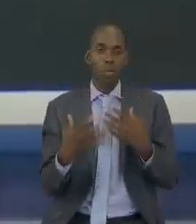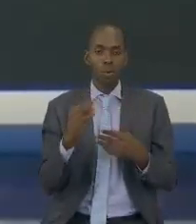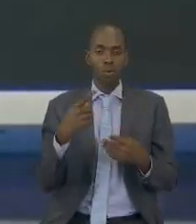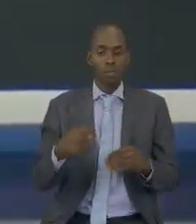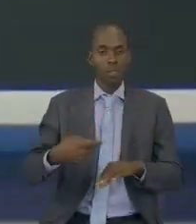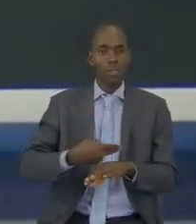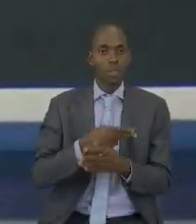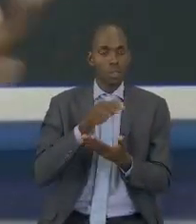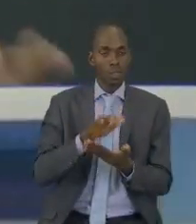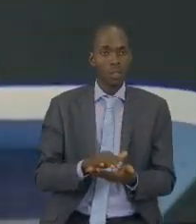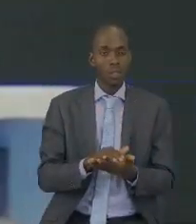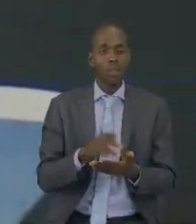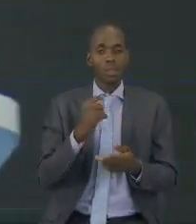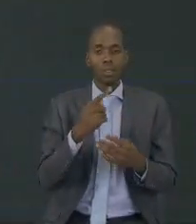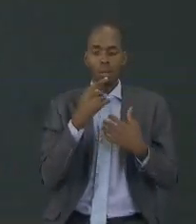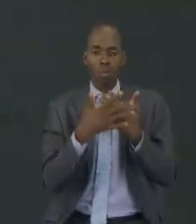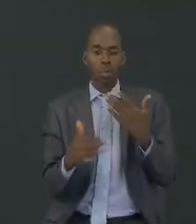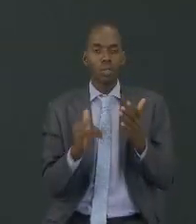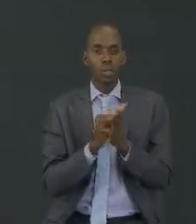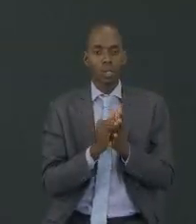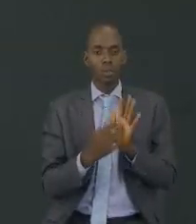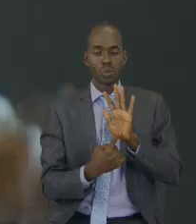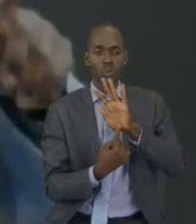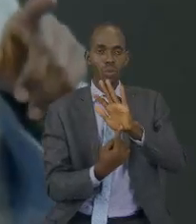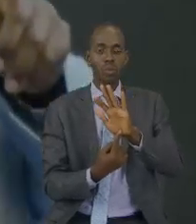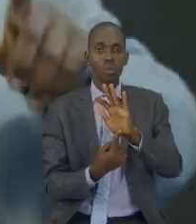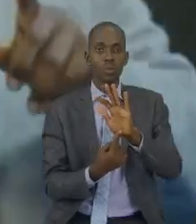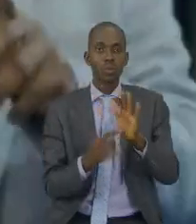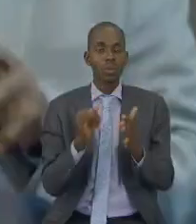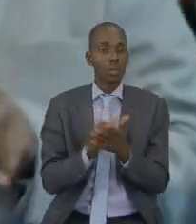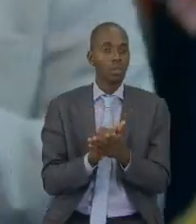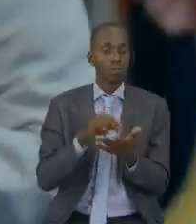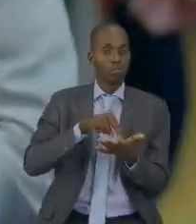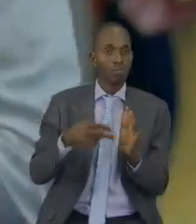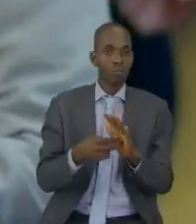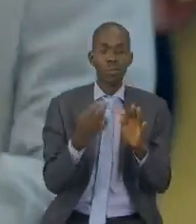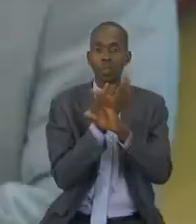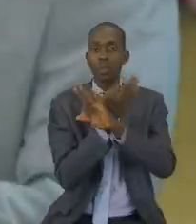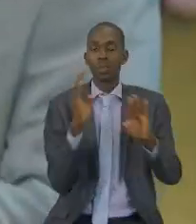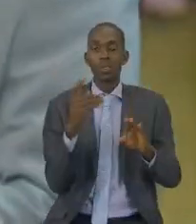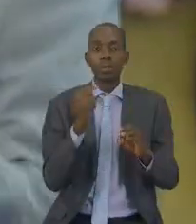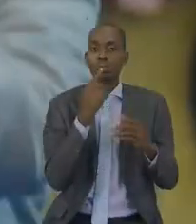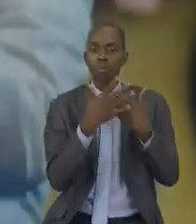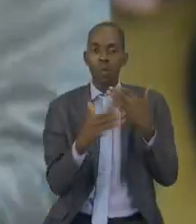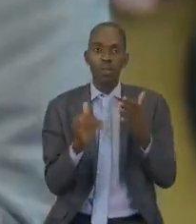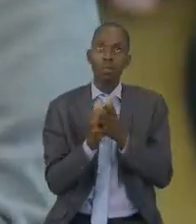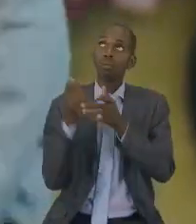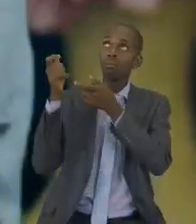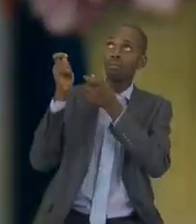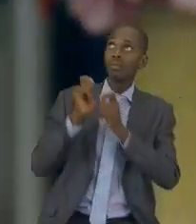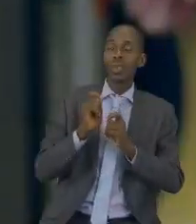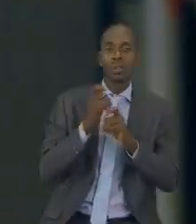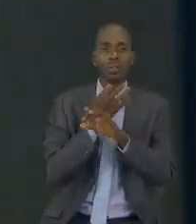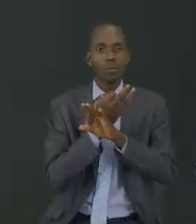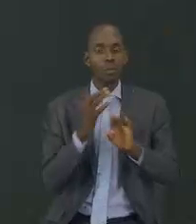blood that signifies freedom, the blood that attracts freedom from heaven, and